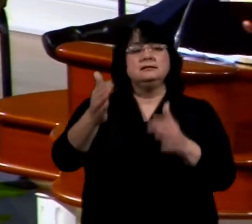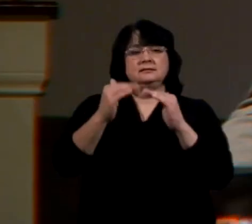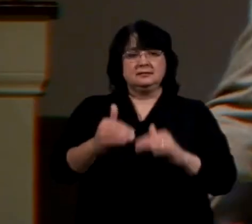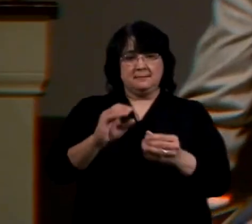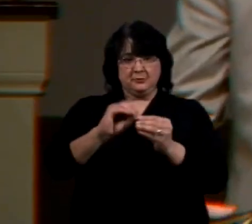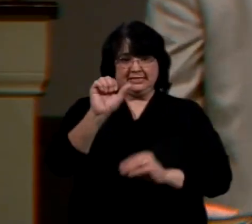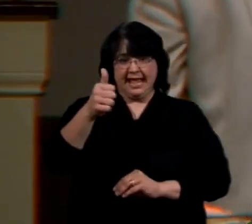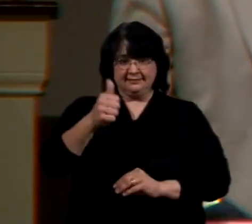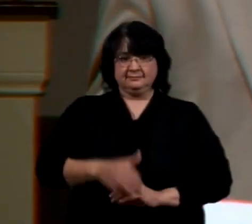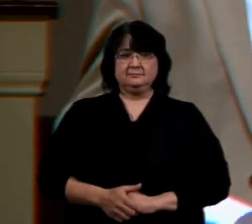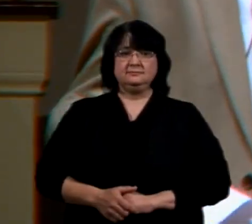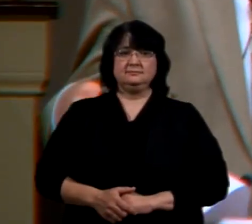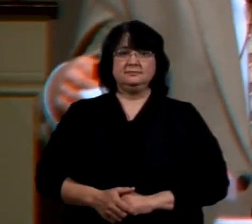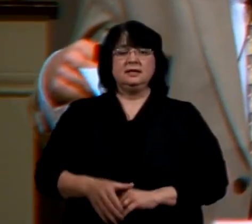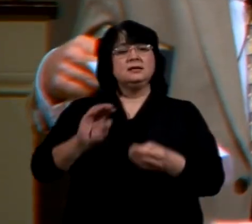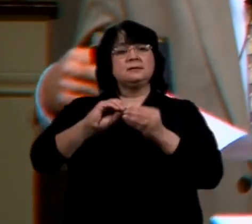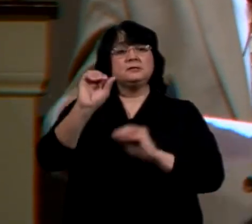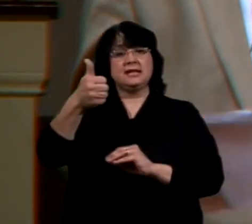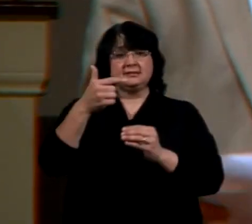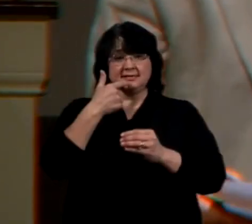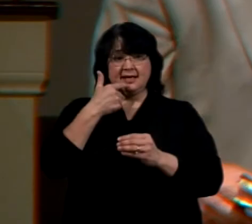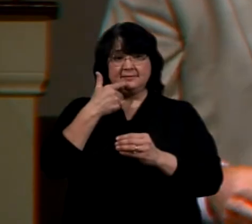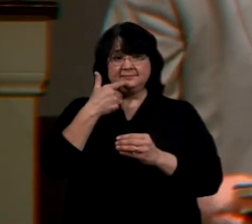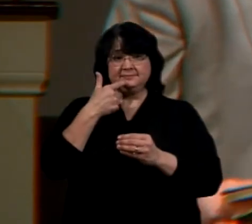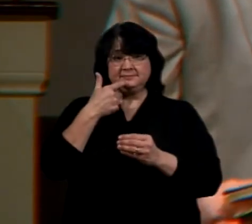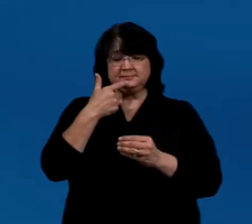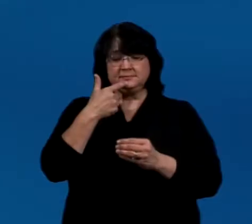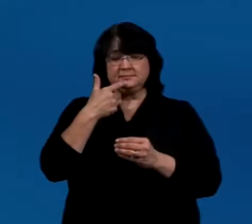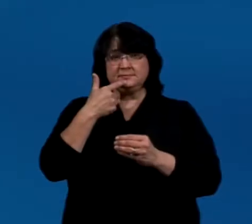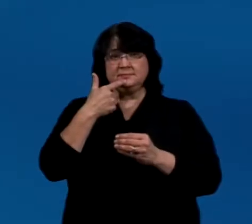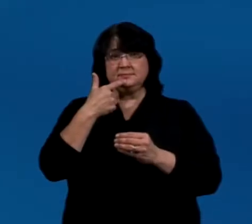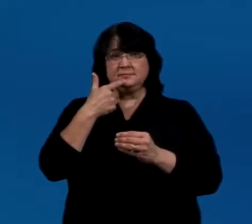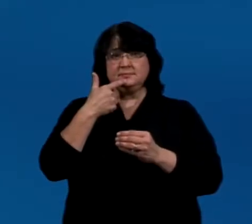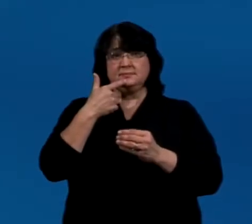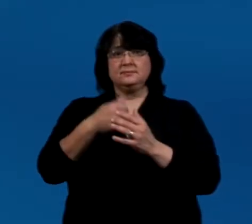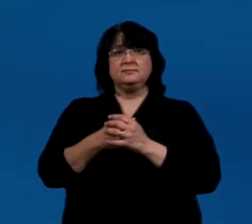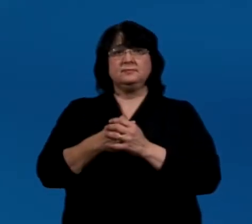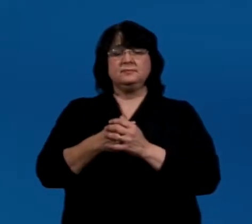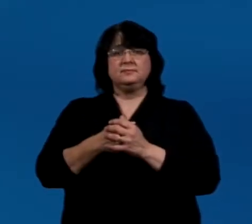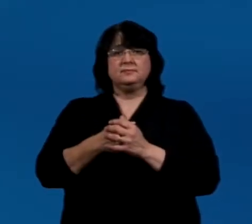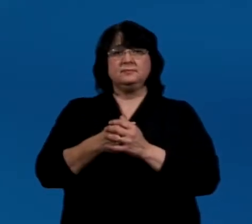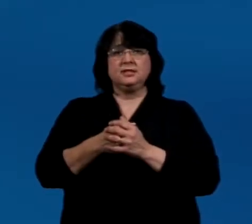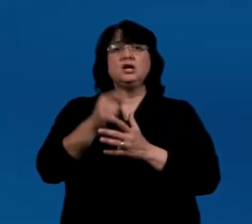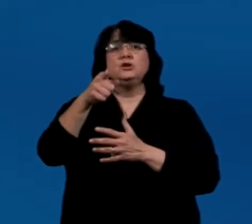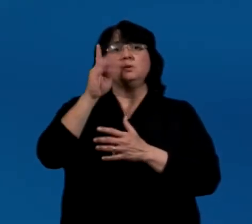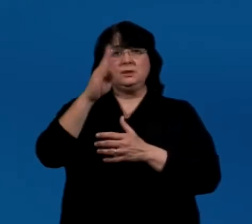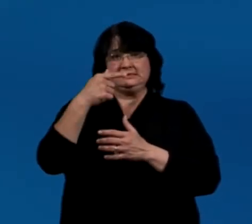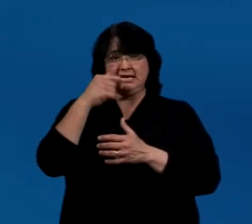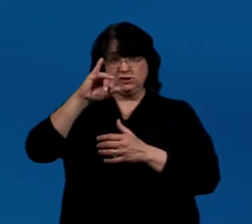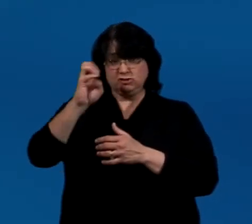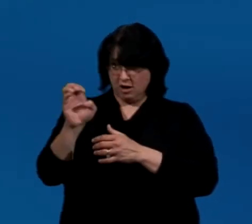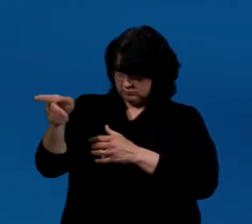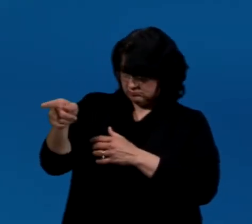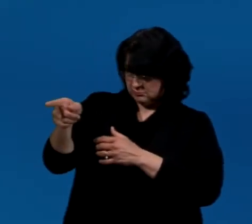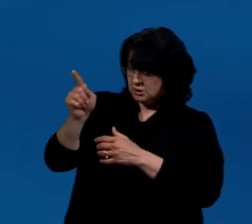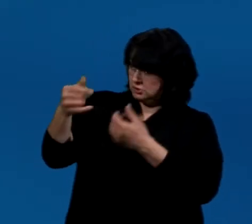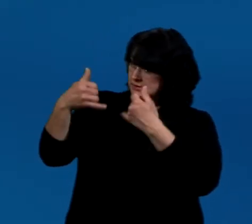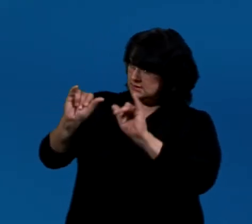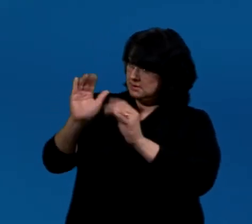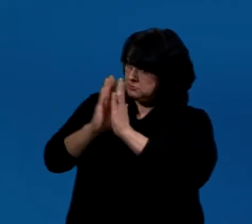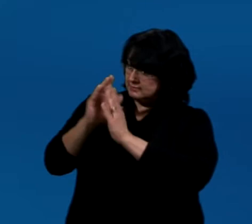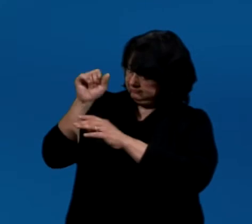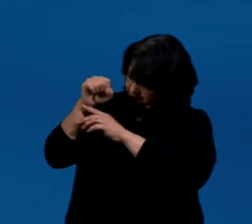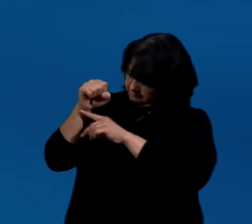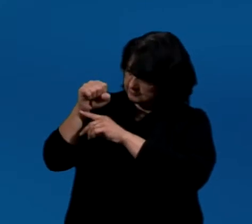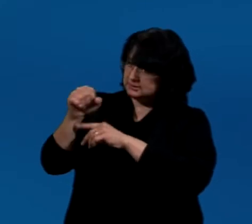10. What is step number 10? Step number 10 is, you're going to say, Joe, you're still praying, your head's